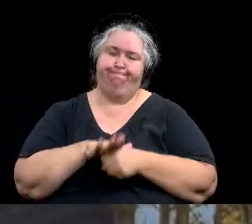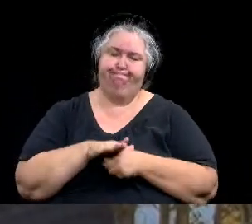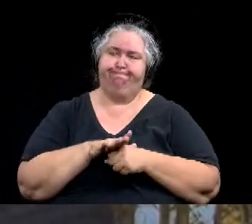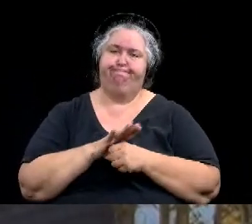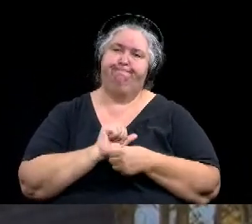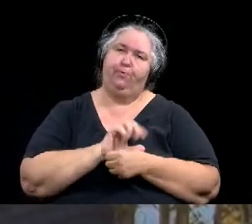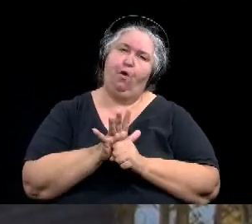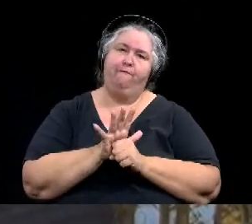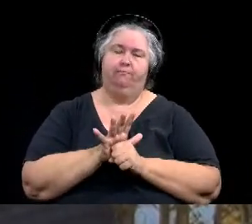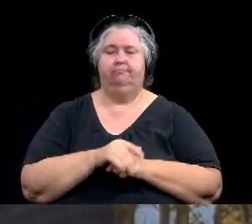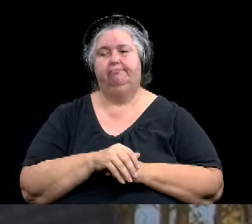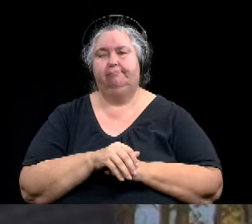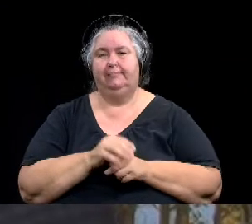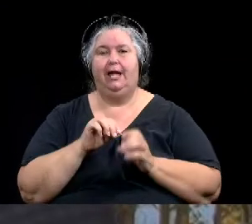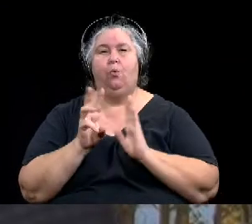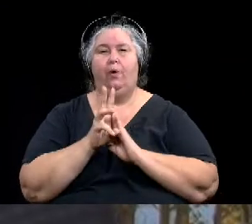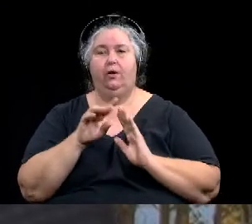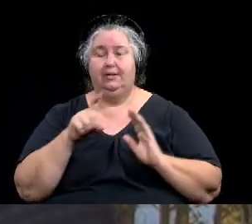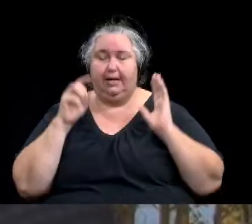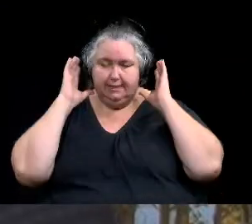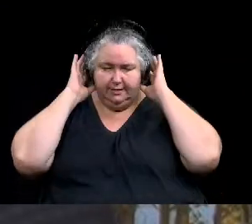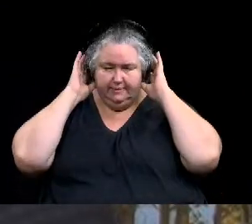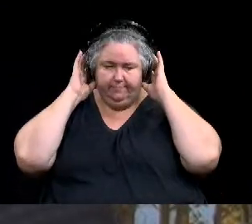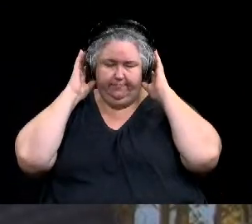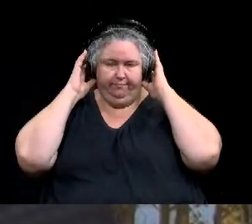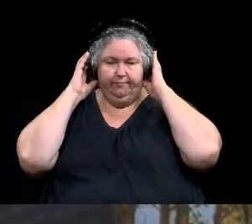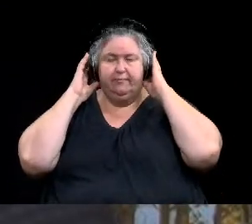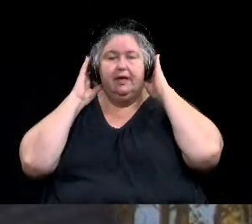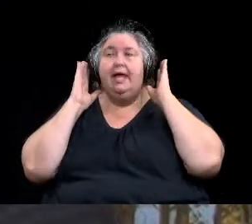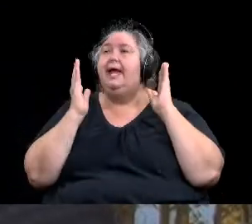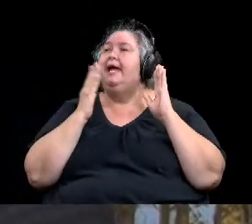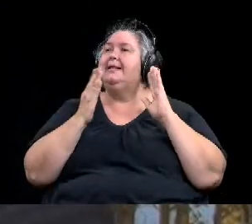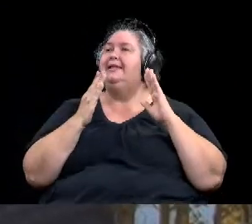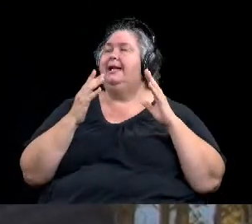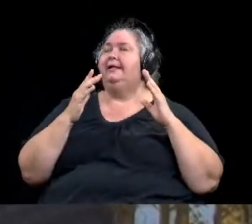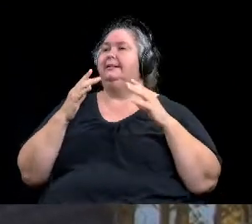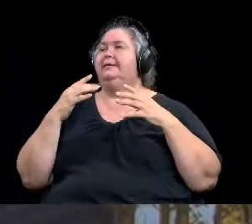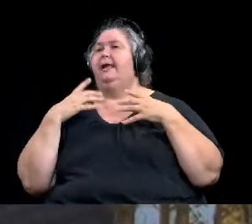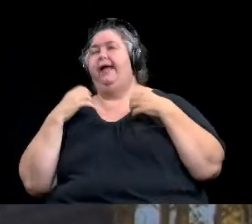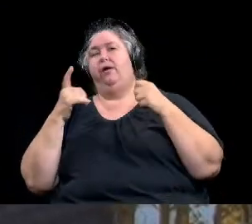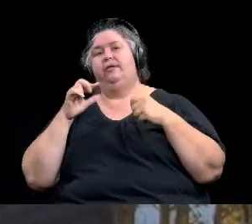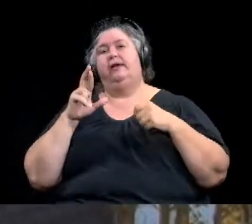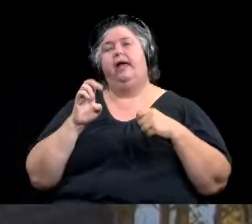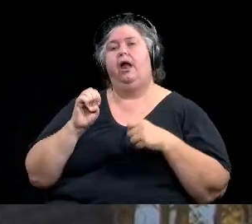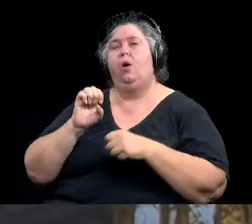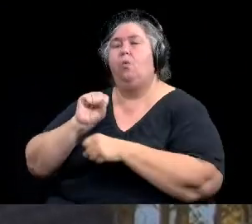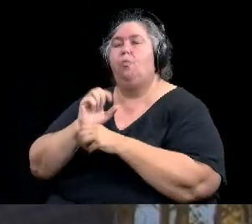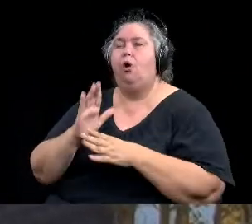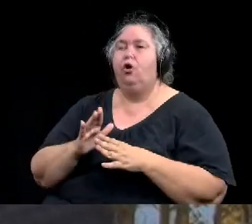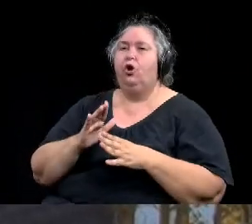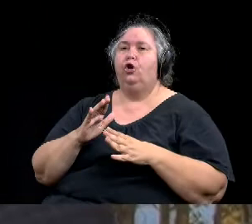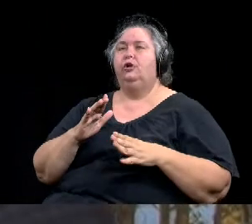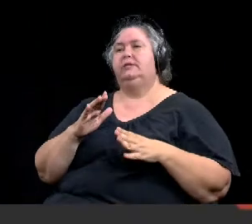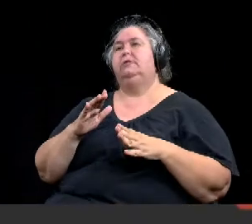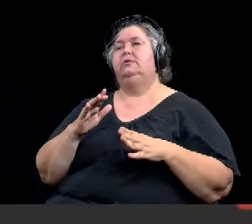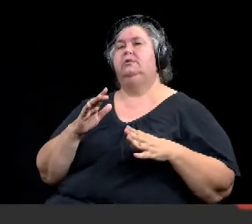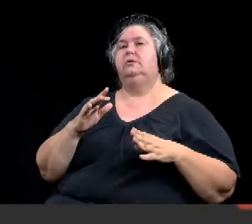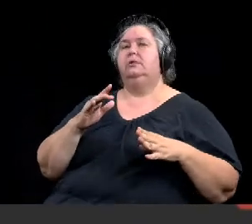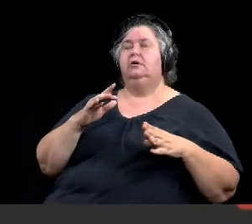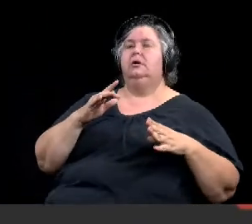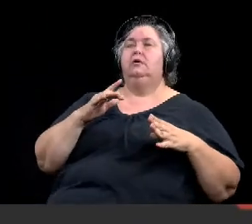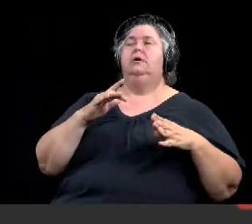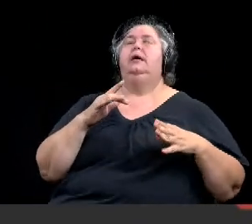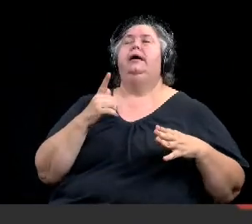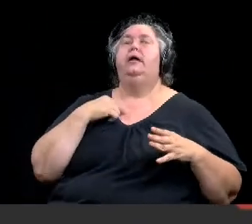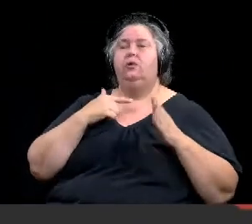Texas. I also want to thank the healthcare workers and first responders who are on the front lines fighting the pandemic. Let me start by showing you some